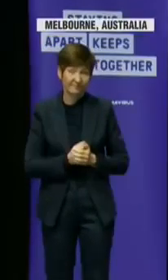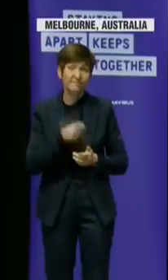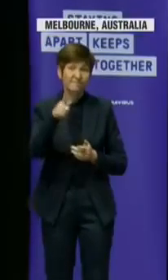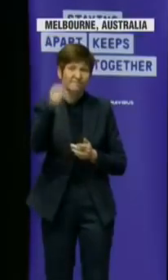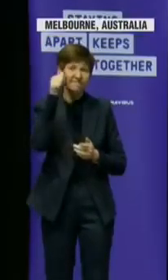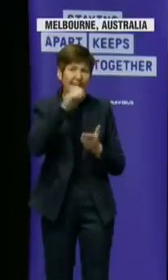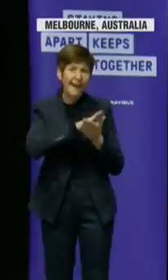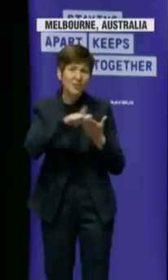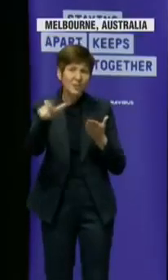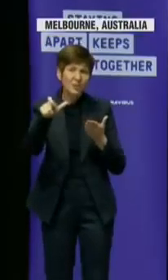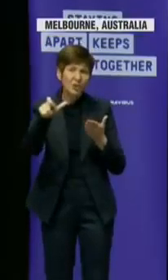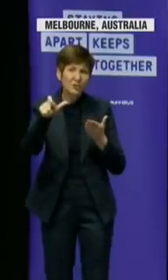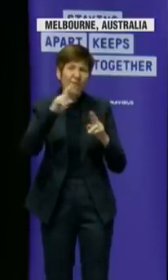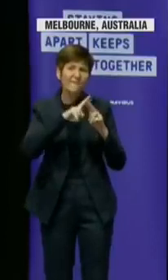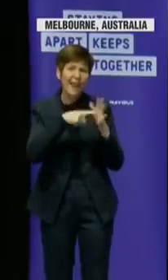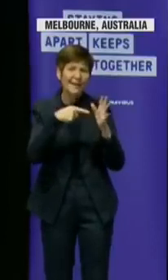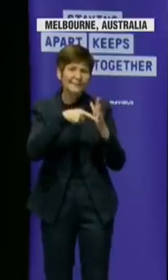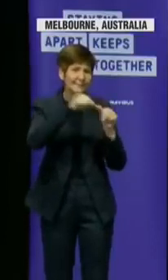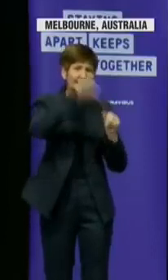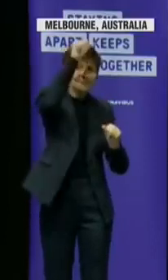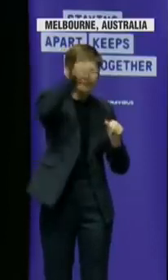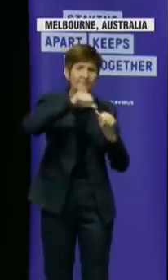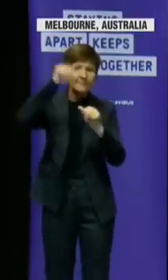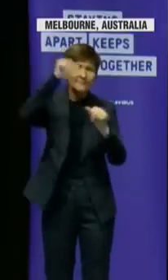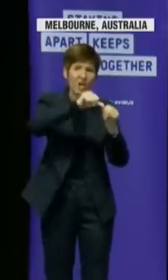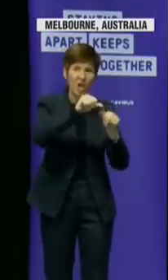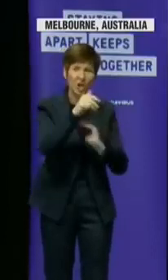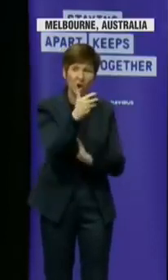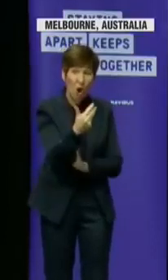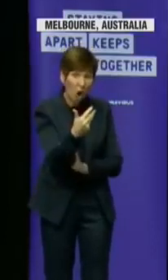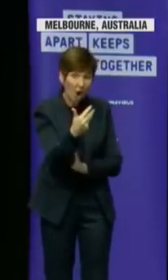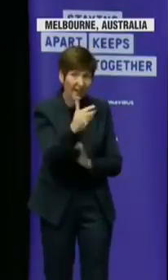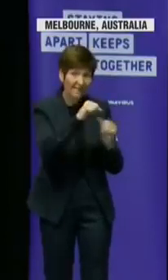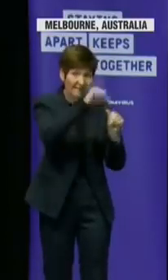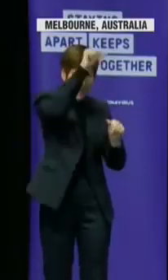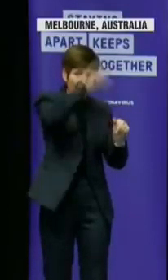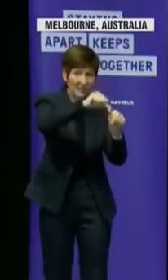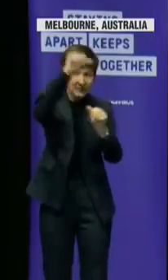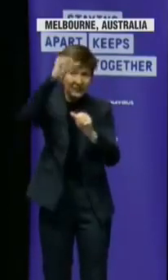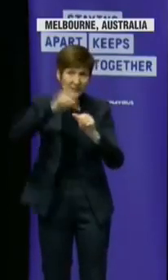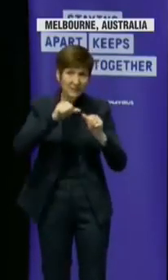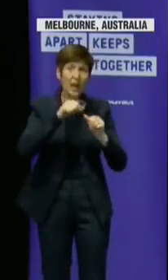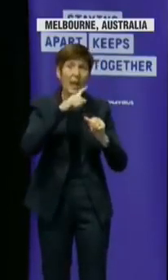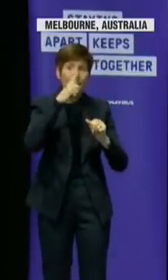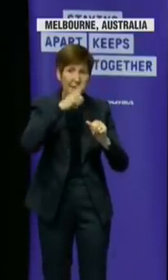towers in those postcodes will be the subject of a complete